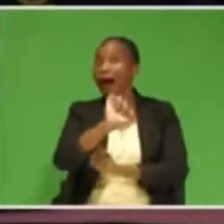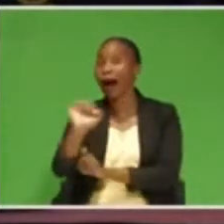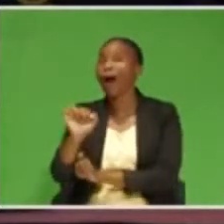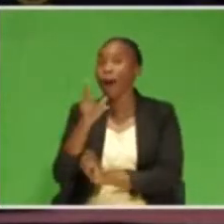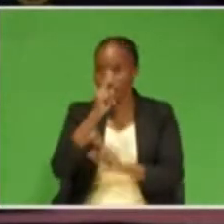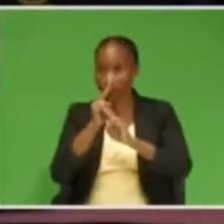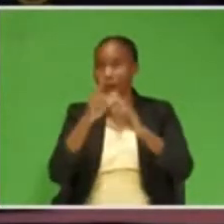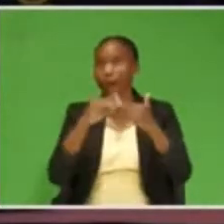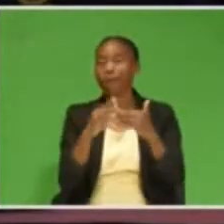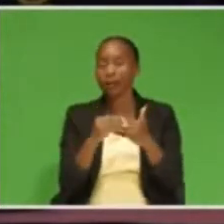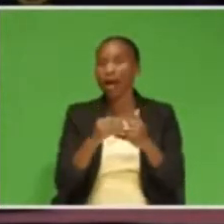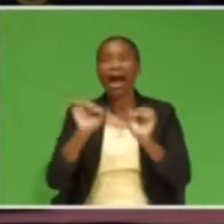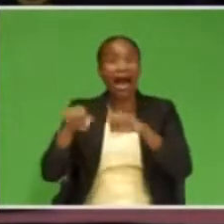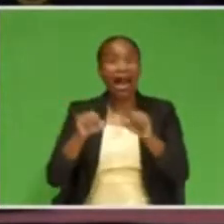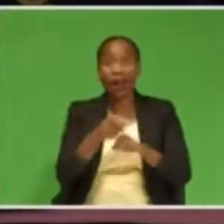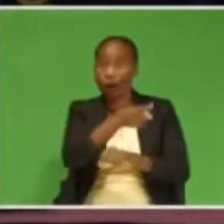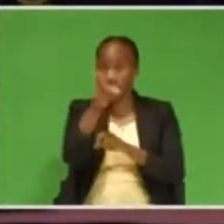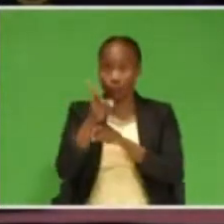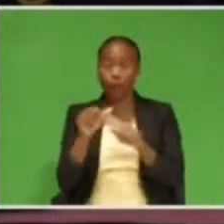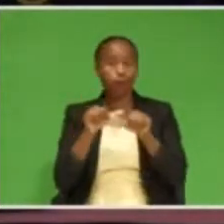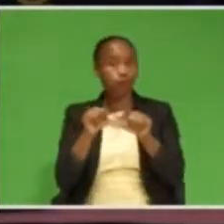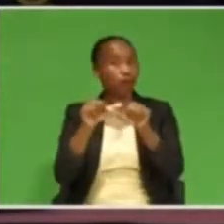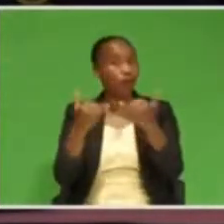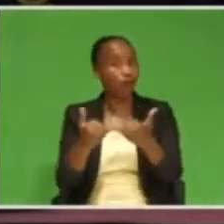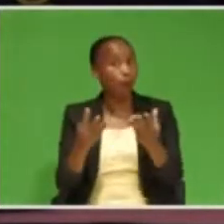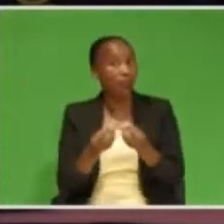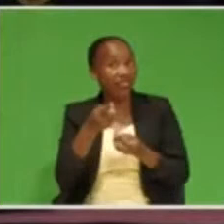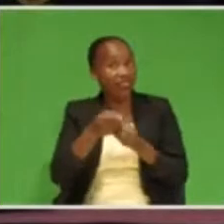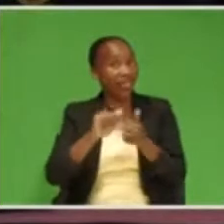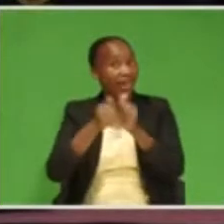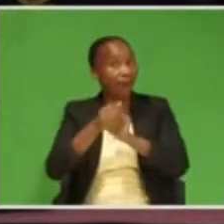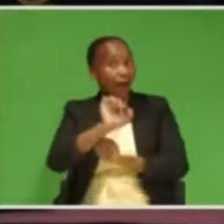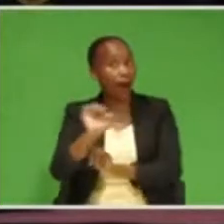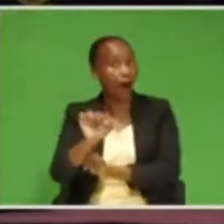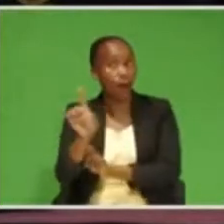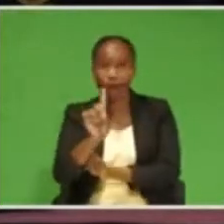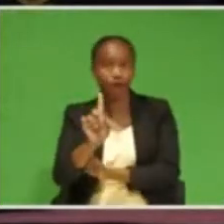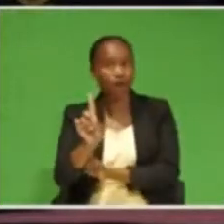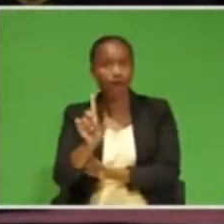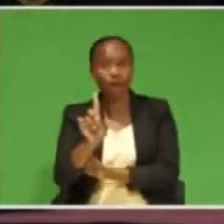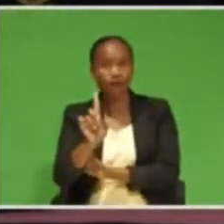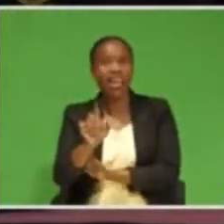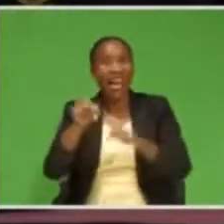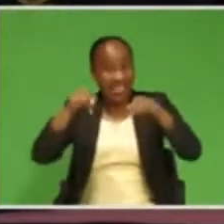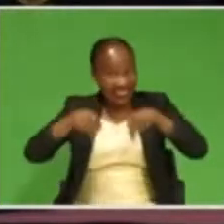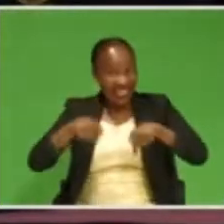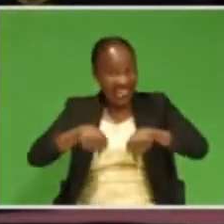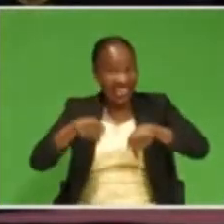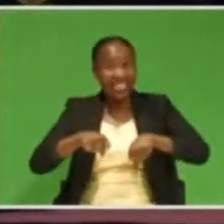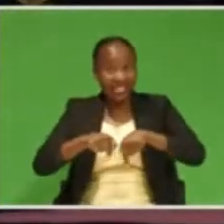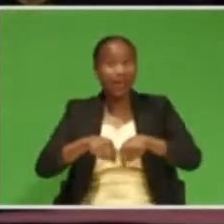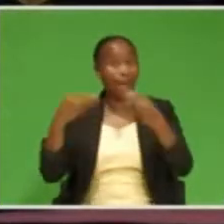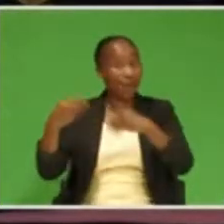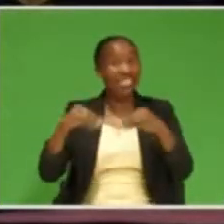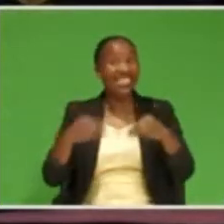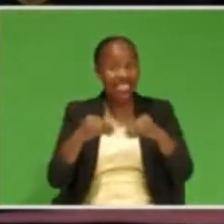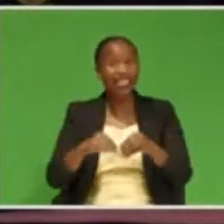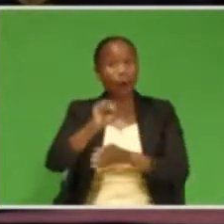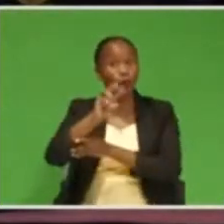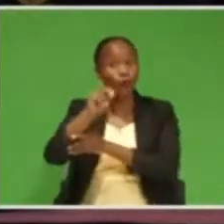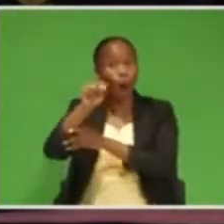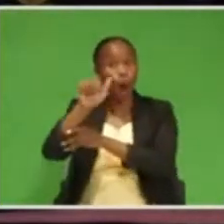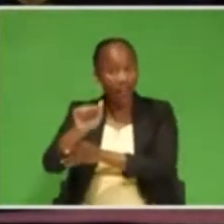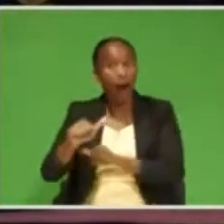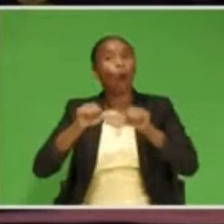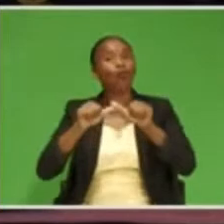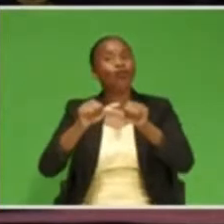And I will not allow you to proceed with it. This business of SONA will continue.